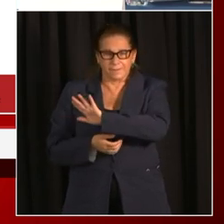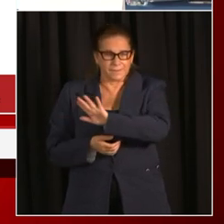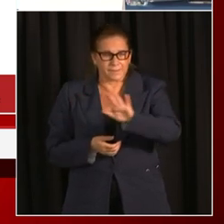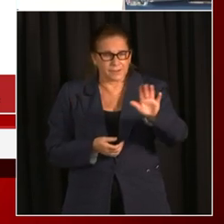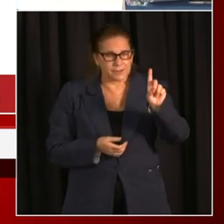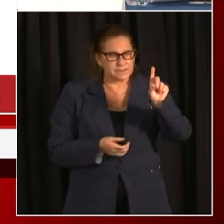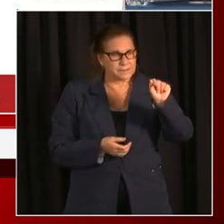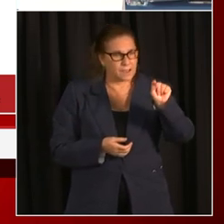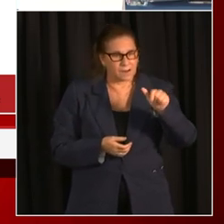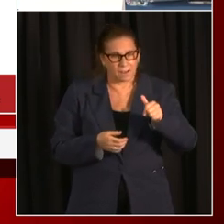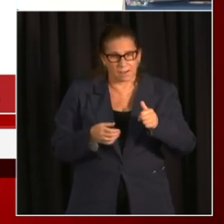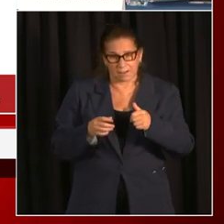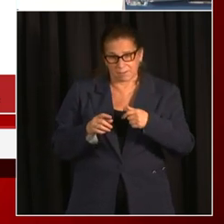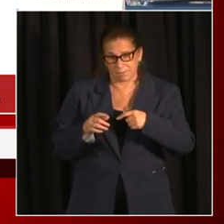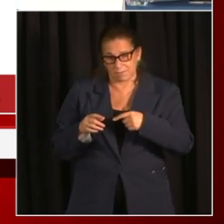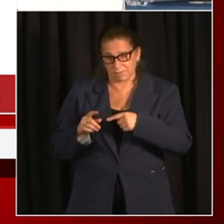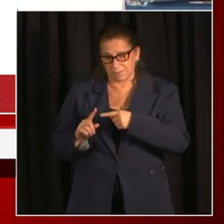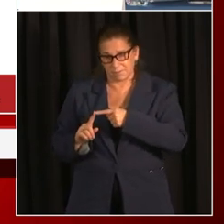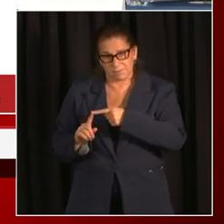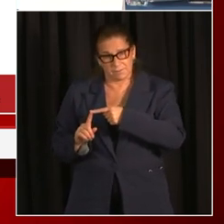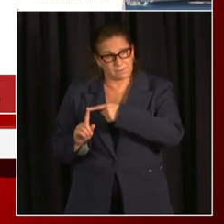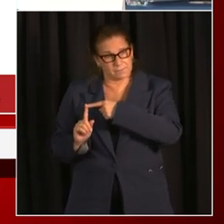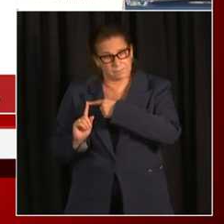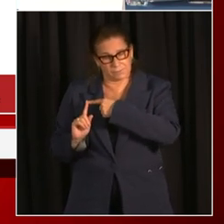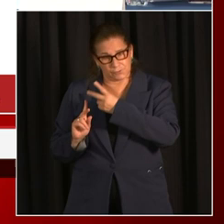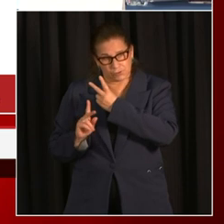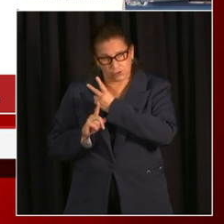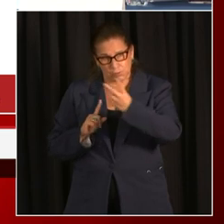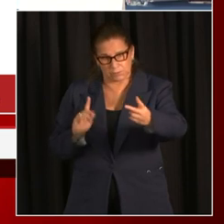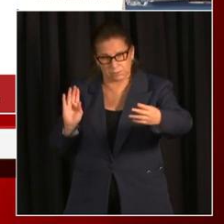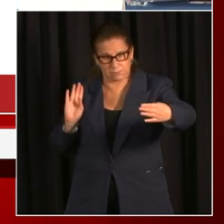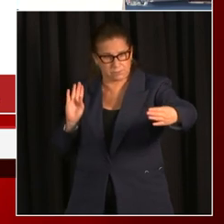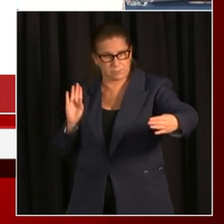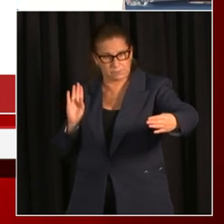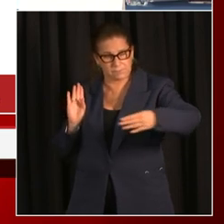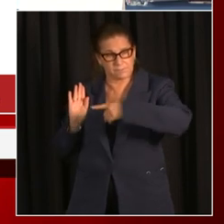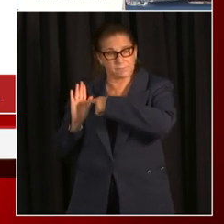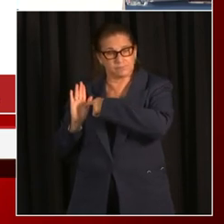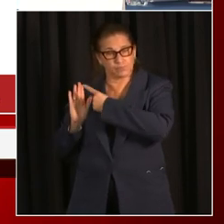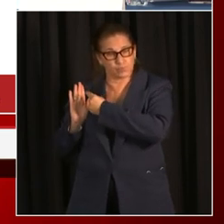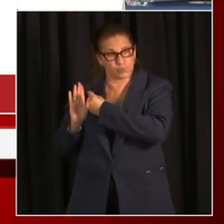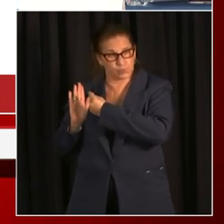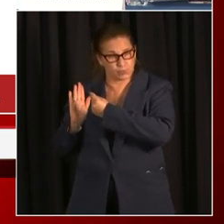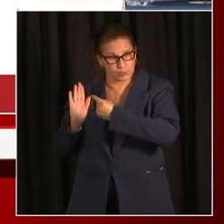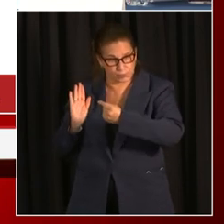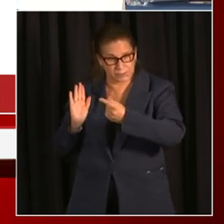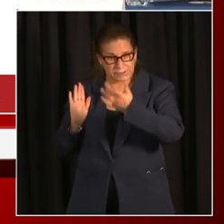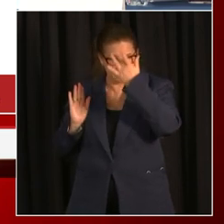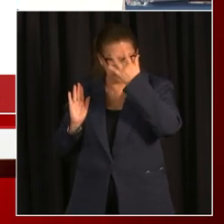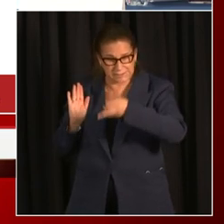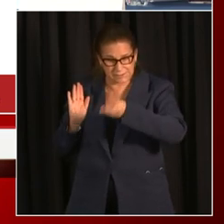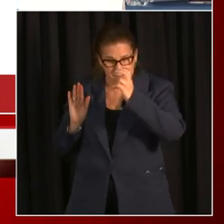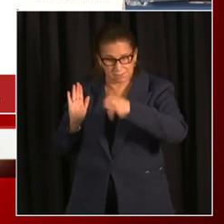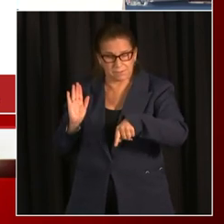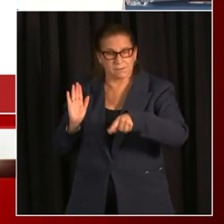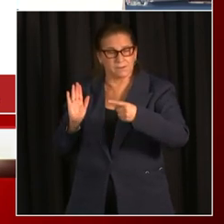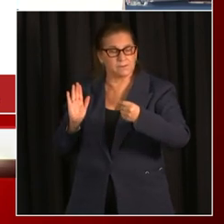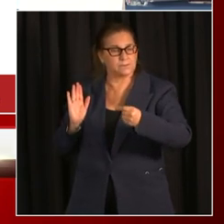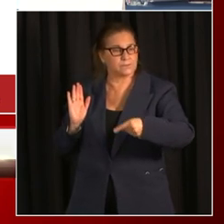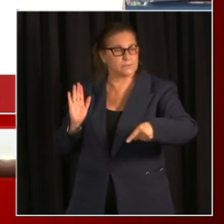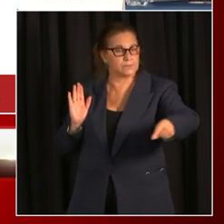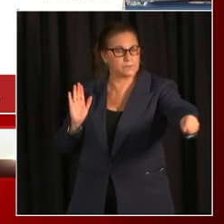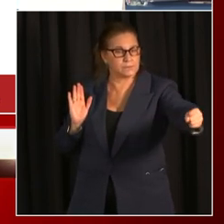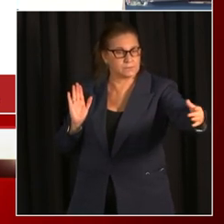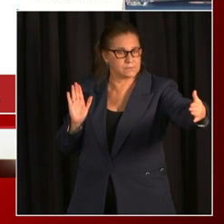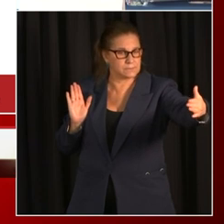2-week period before people had symptoms, if they didn't, or if they didn't have symptoms the 2 weeks before they